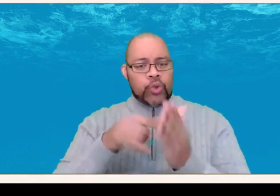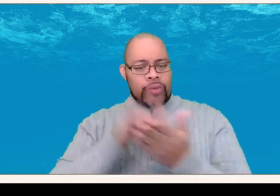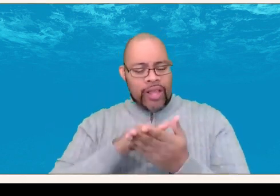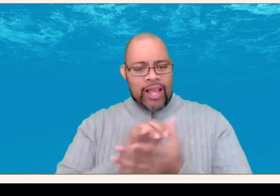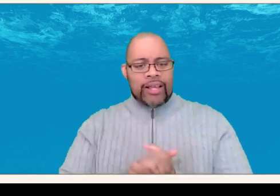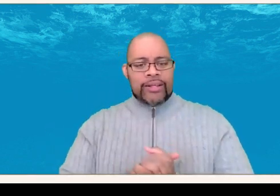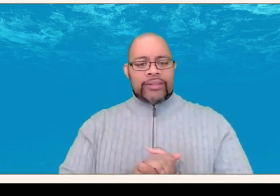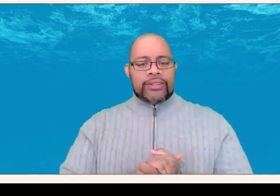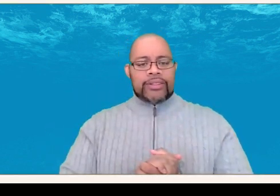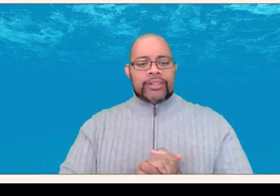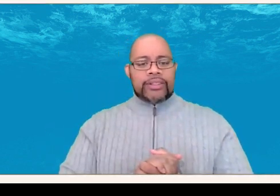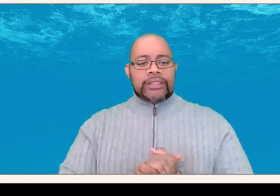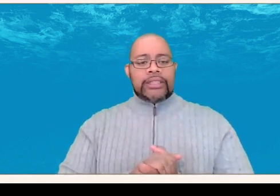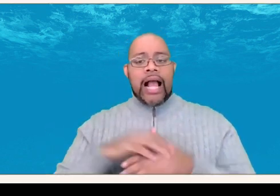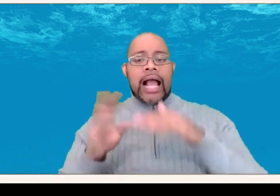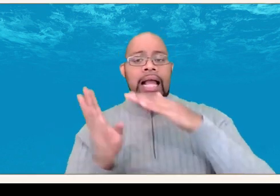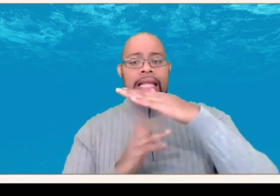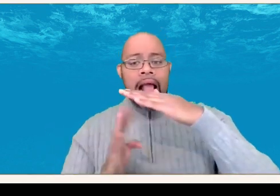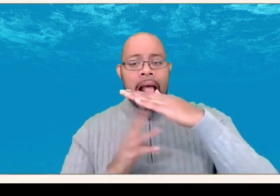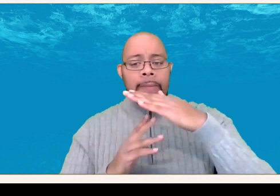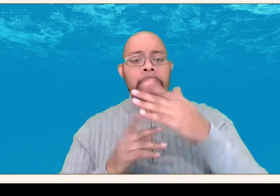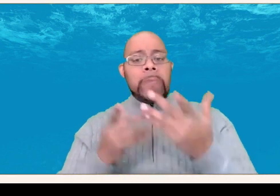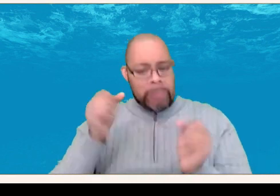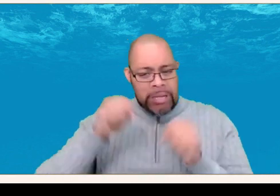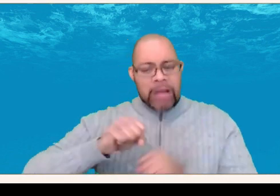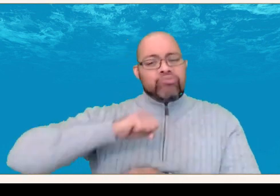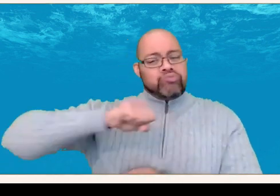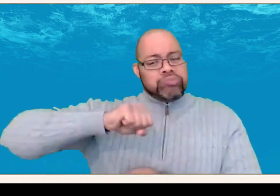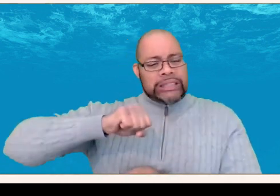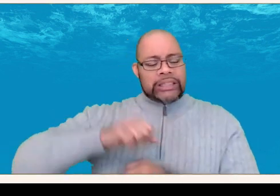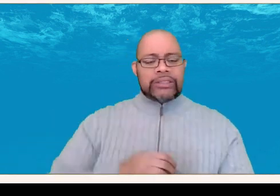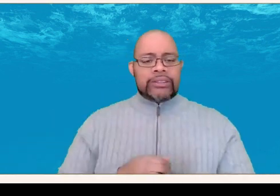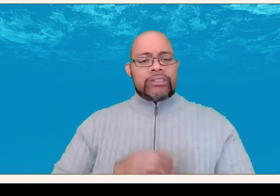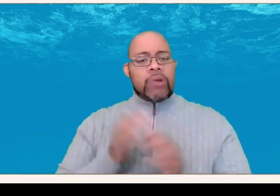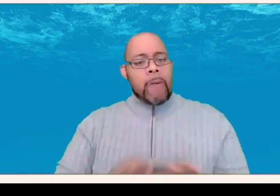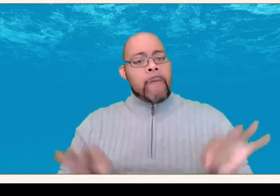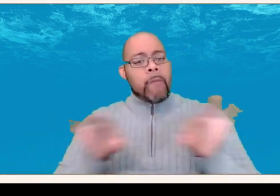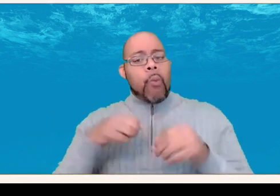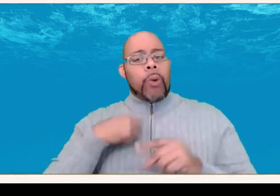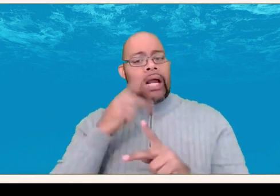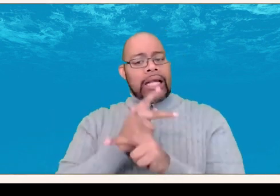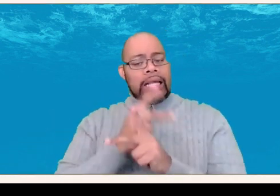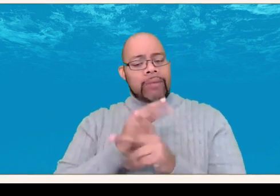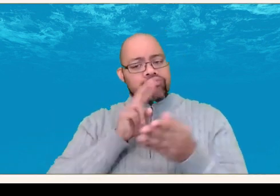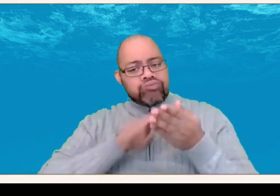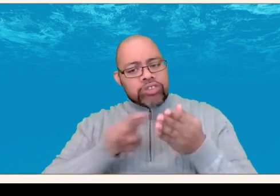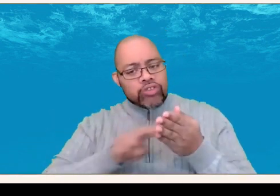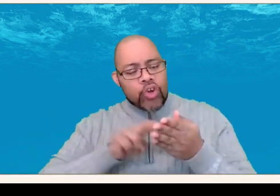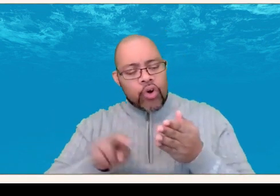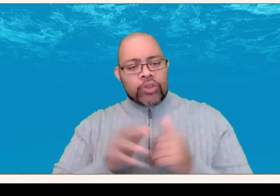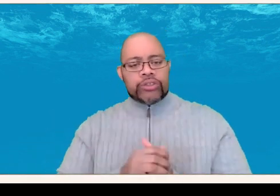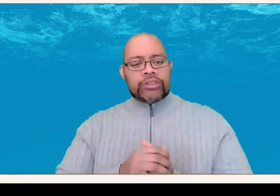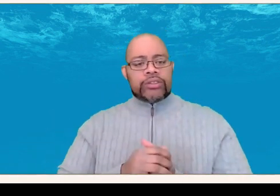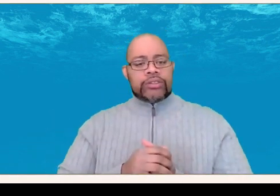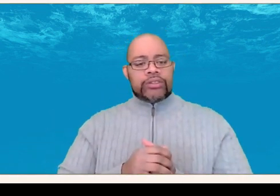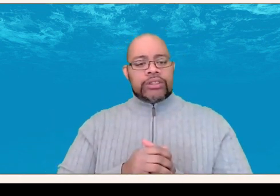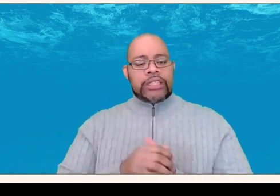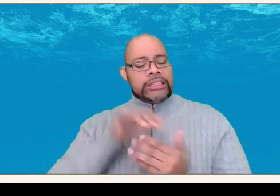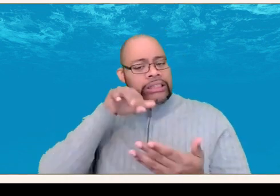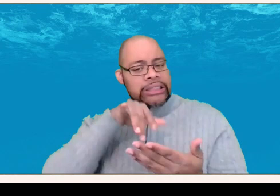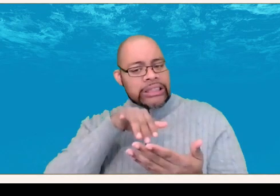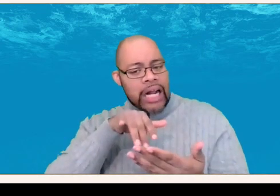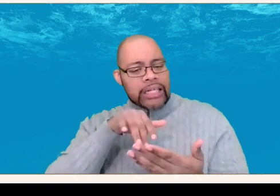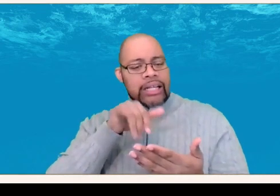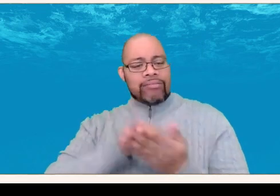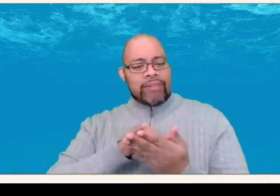shows that kelps are somewhat resilient, and it's really important that we keep researching this and